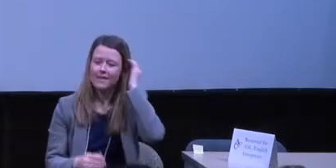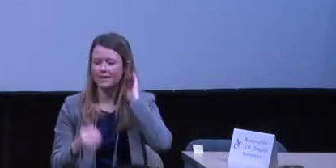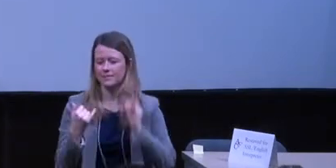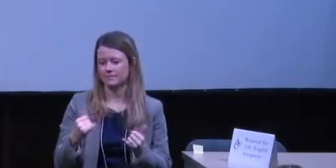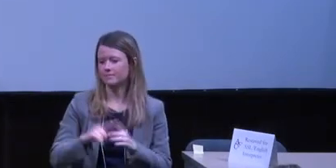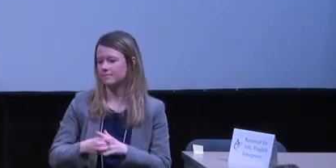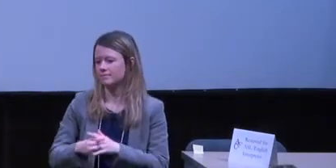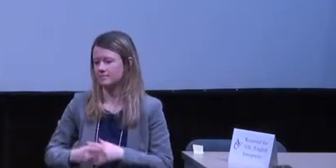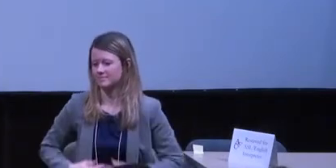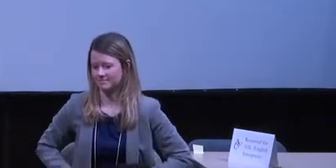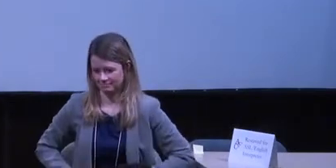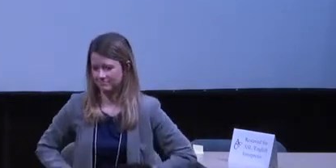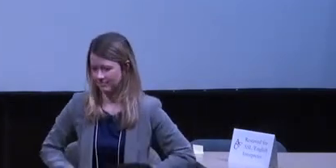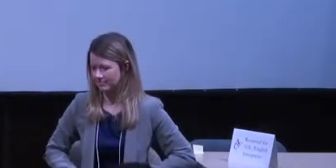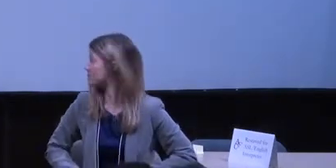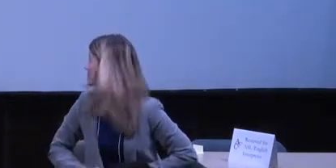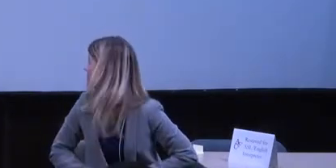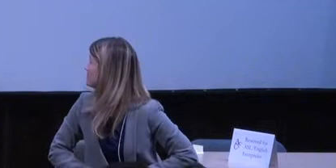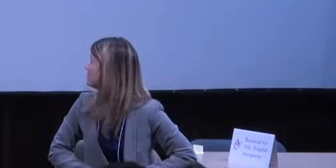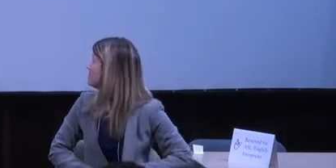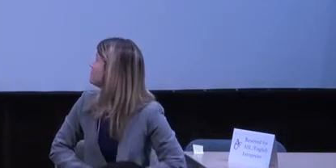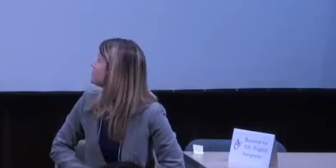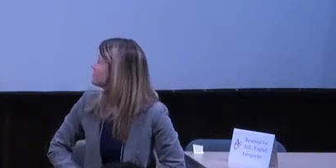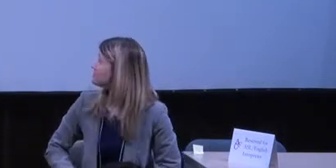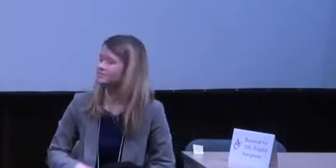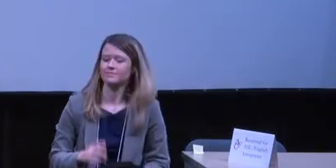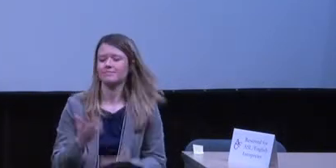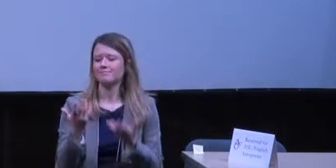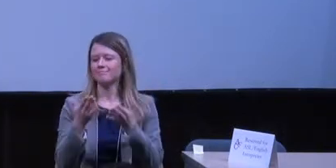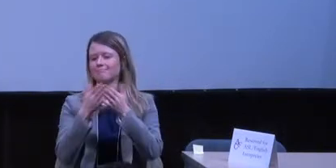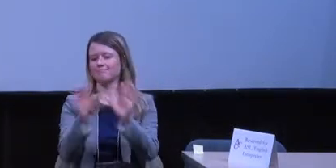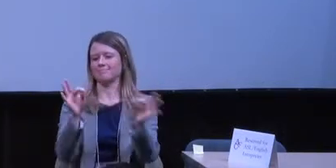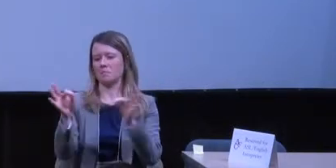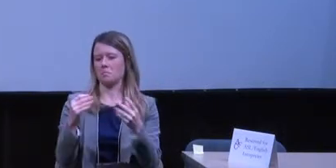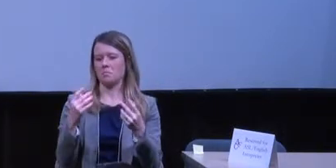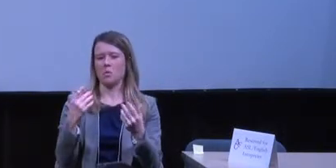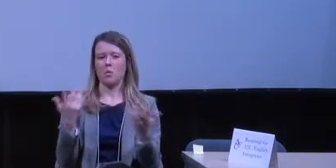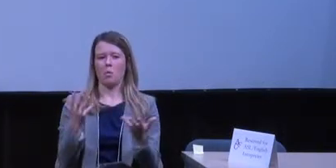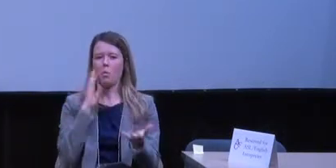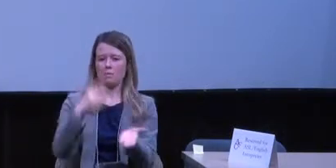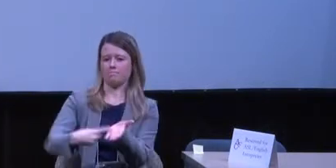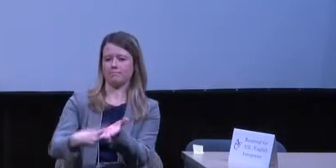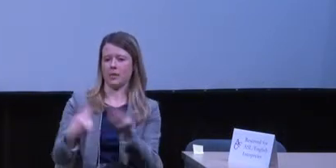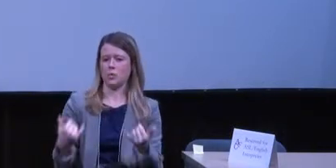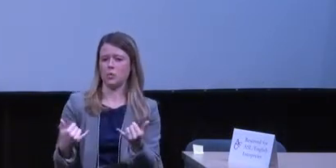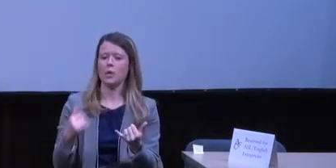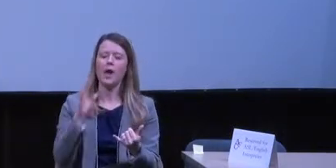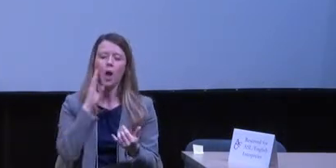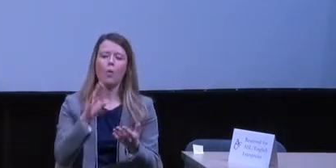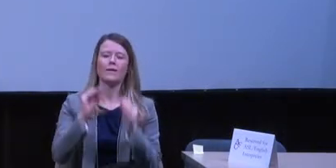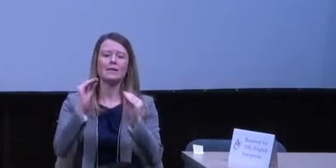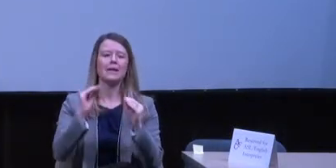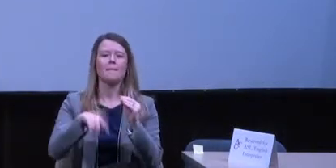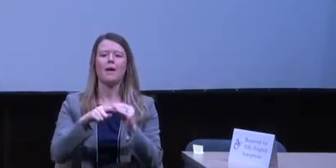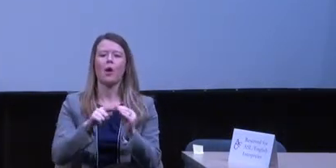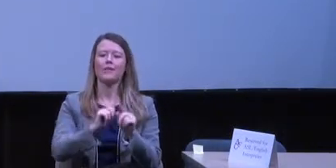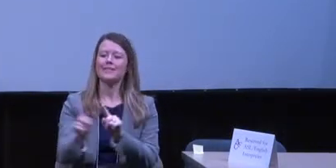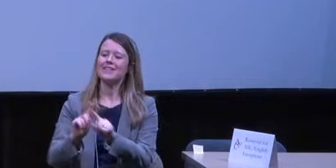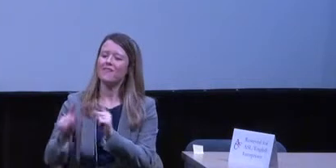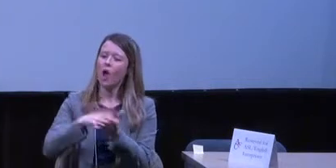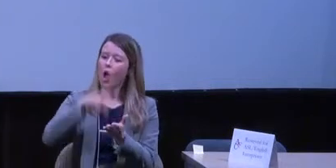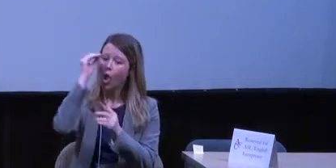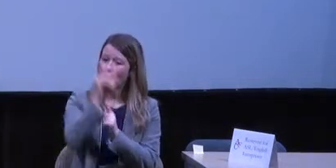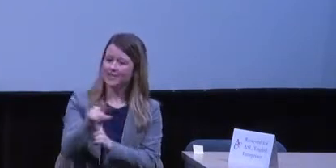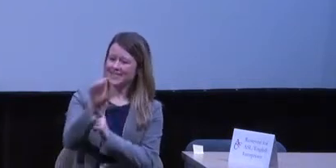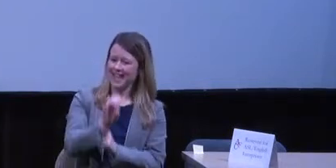started? So today, this is our overview for the day. We're going to talk about the different types of learning styles that our student